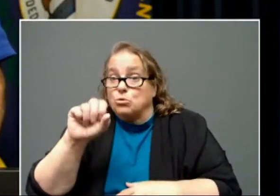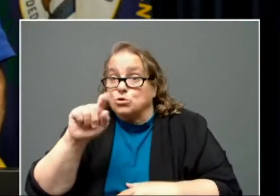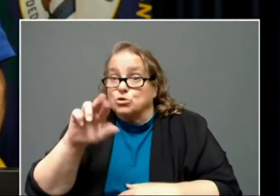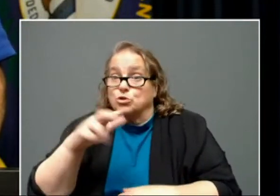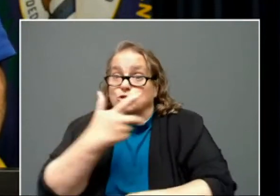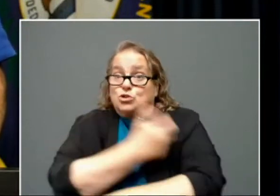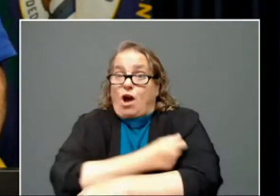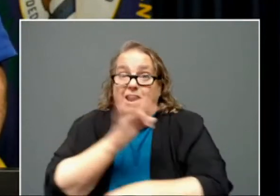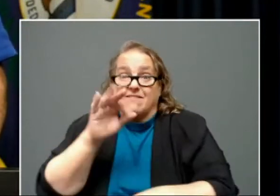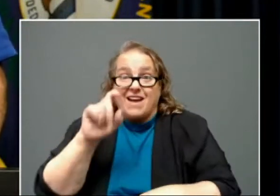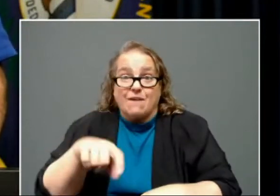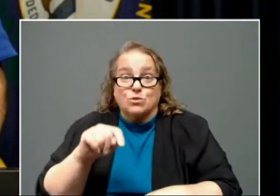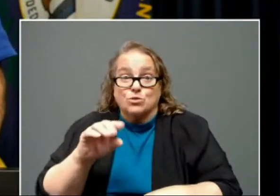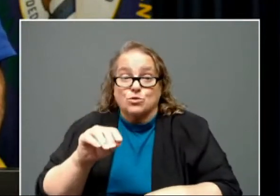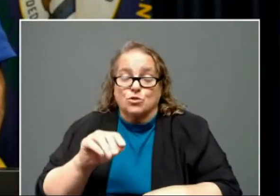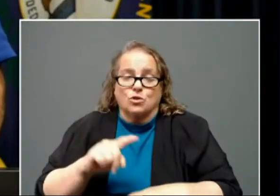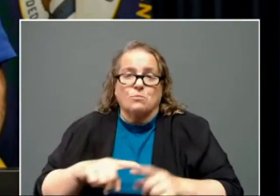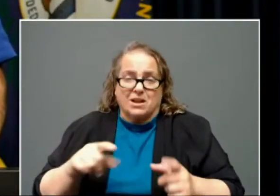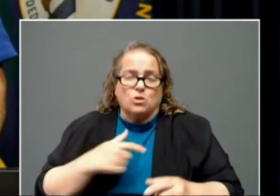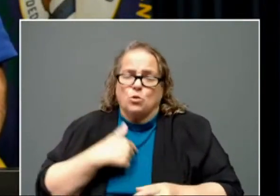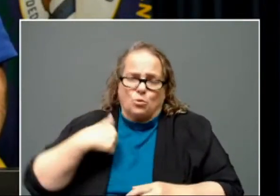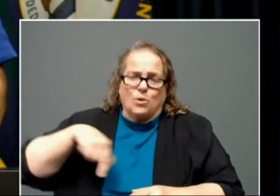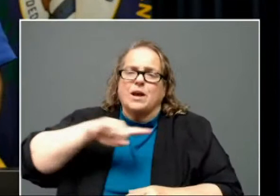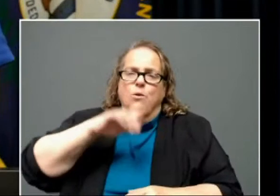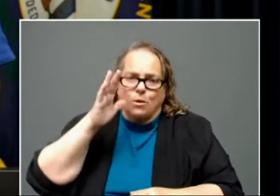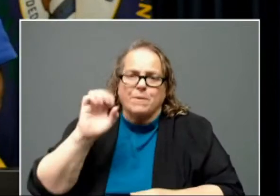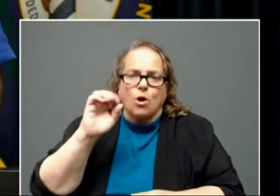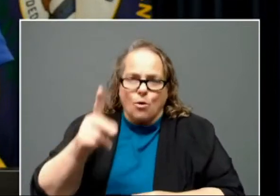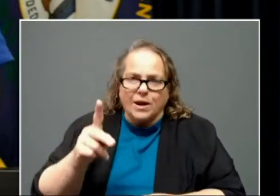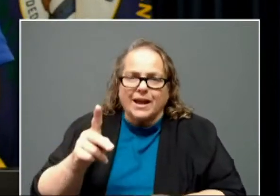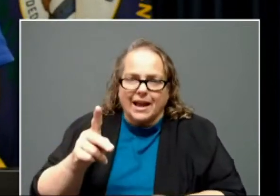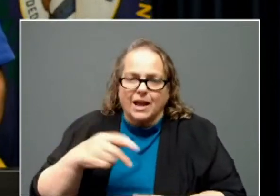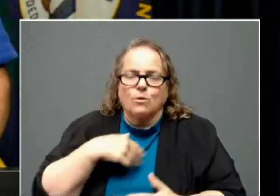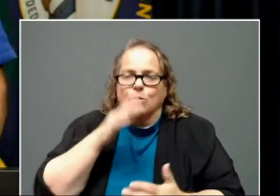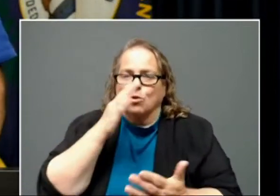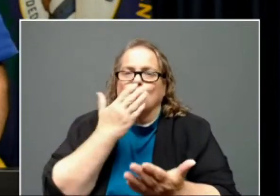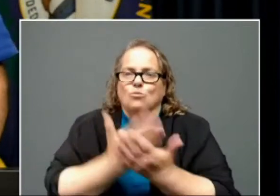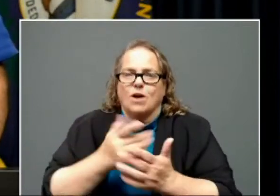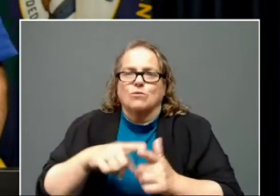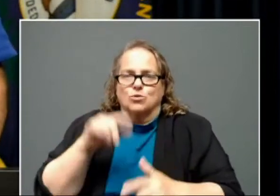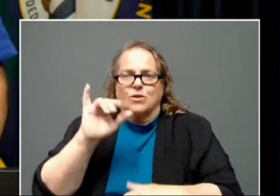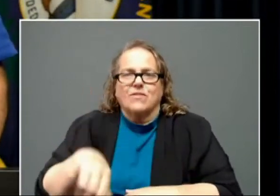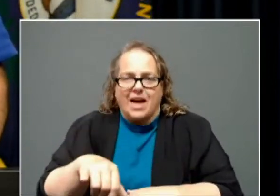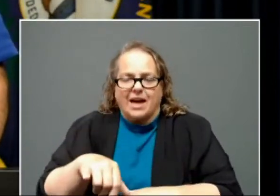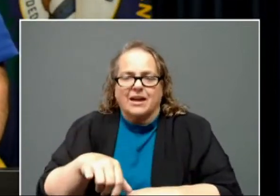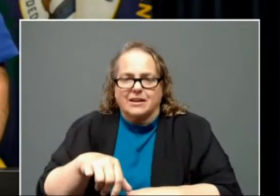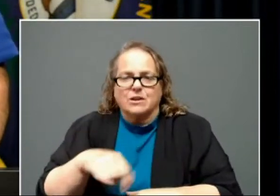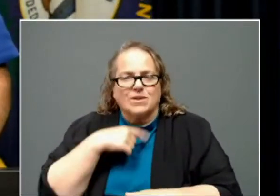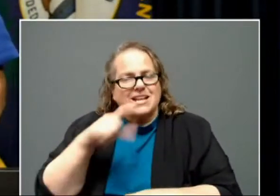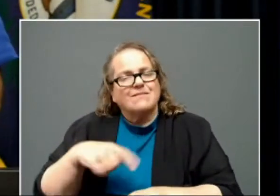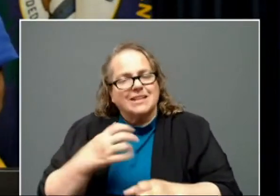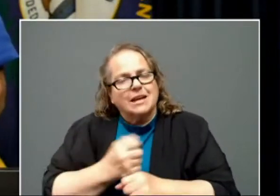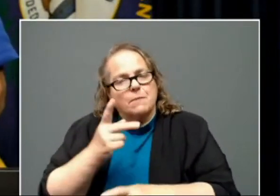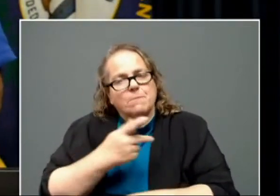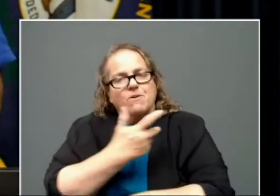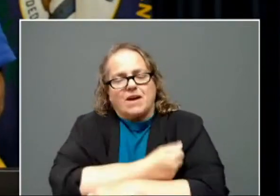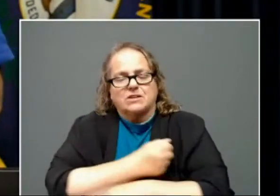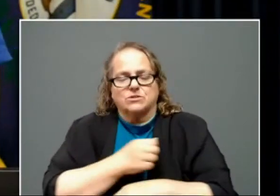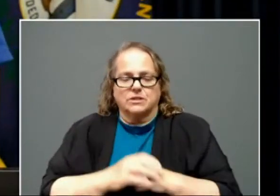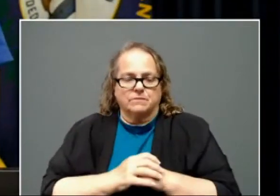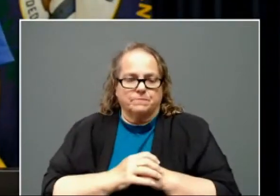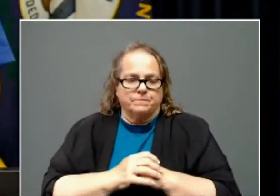no reason not to get to that herd immunity. We just got to get people vaccinated. Tom Latek from Kentucky Today.